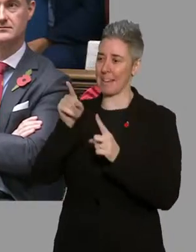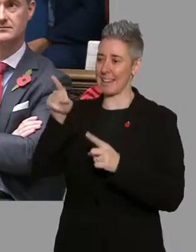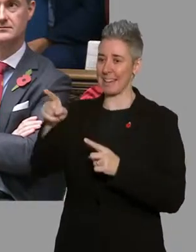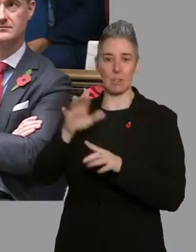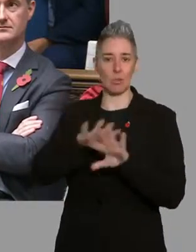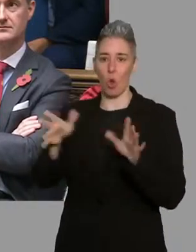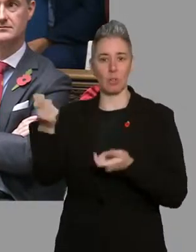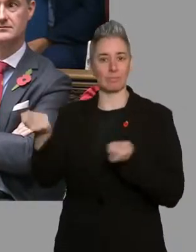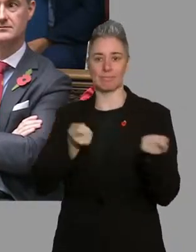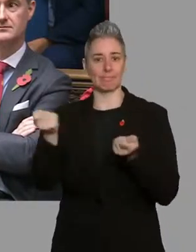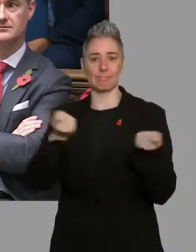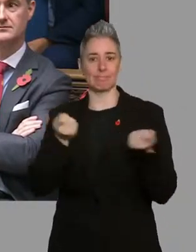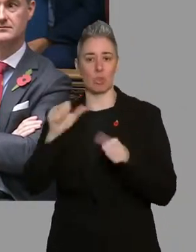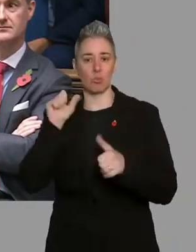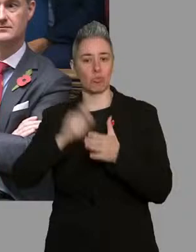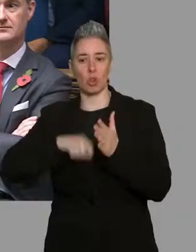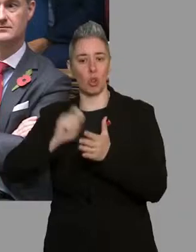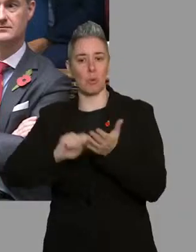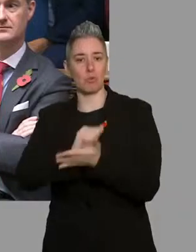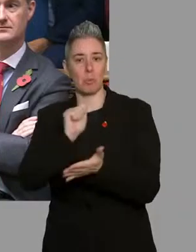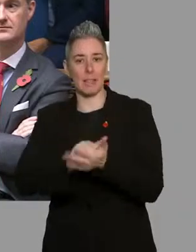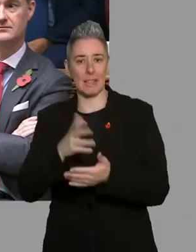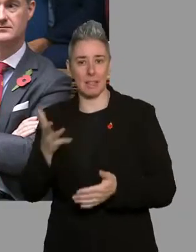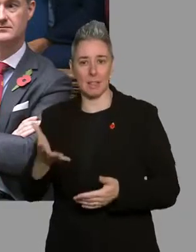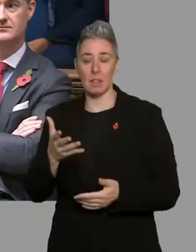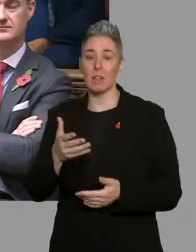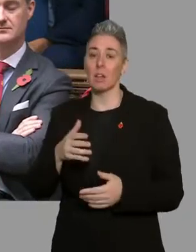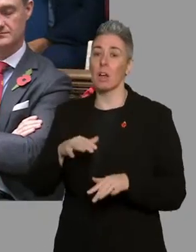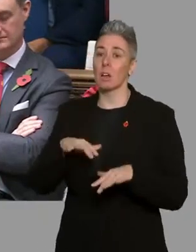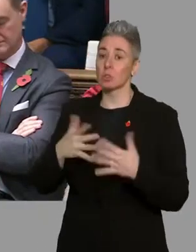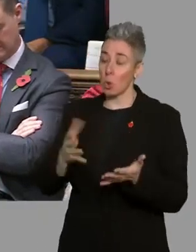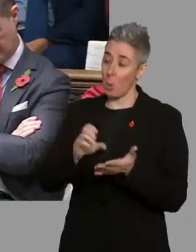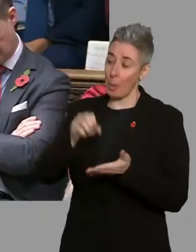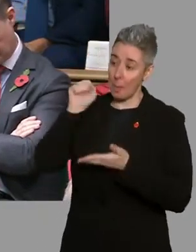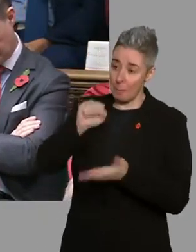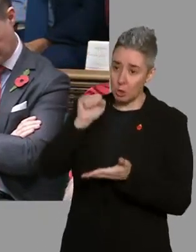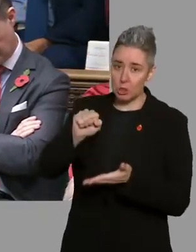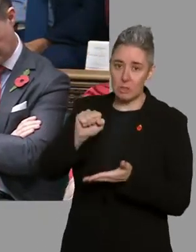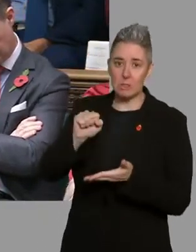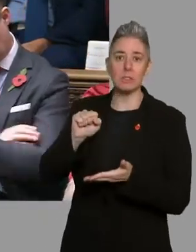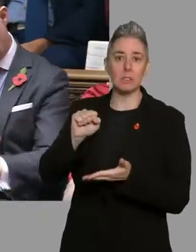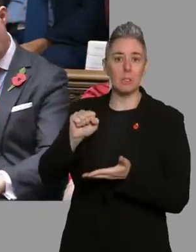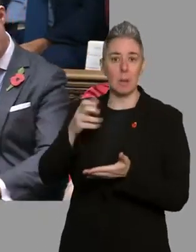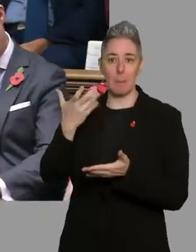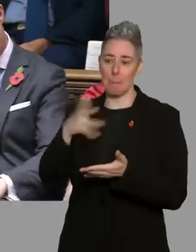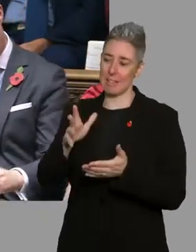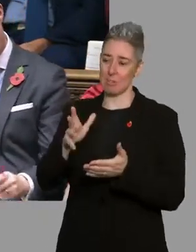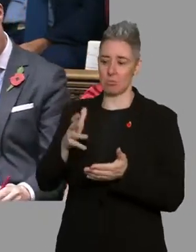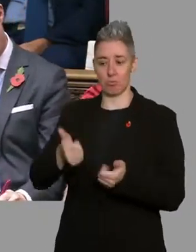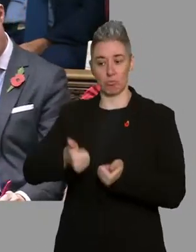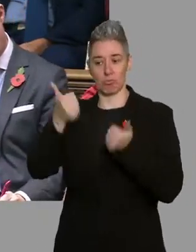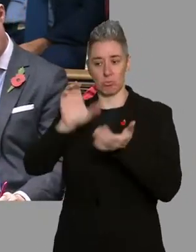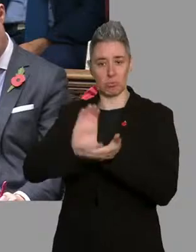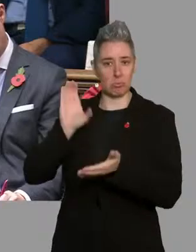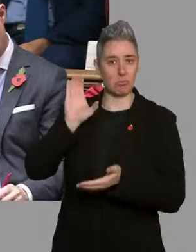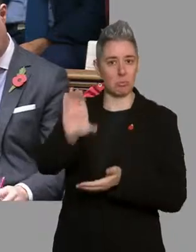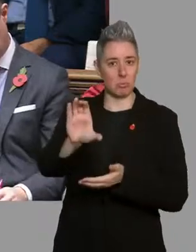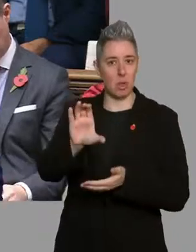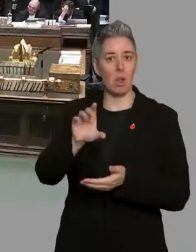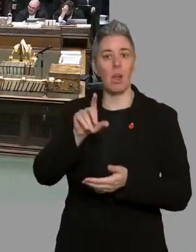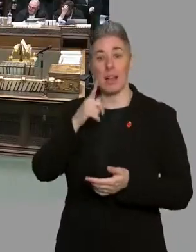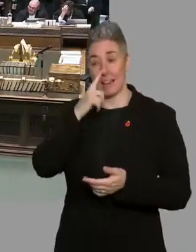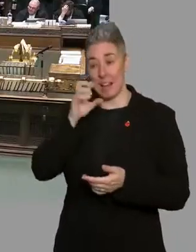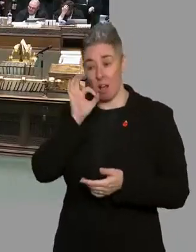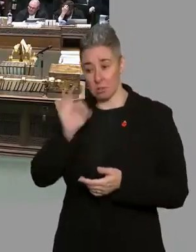Scotland, to invest in the NHS in Hill and Year, to build schools in places like Barra, and to finally fix the ferry